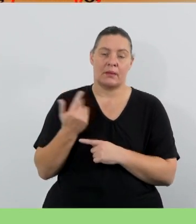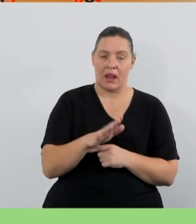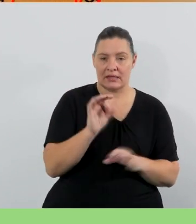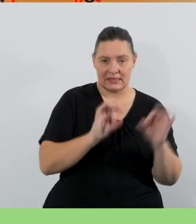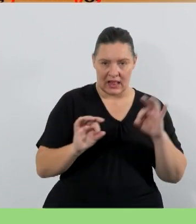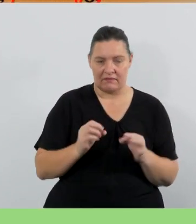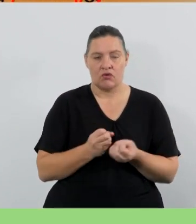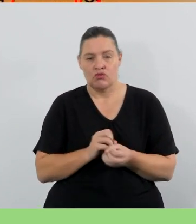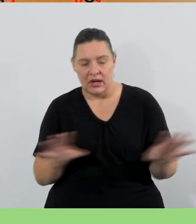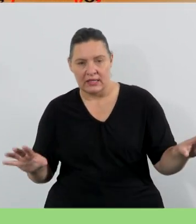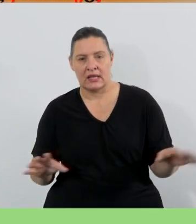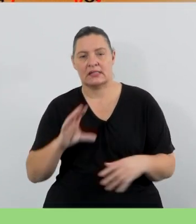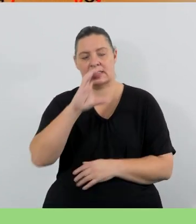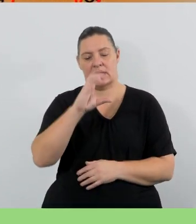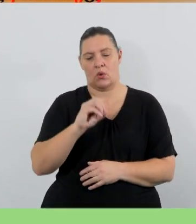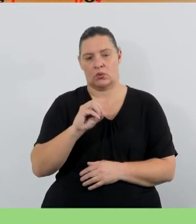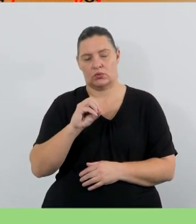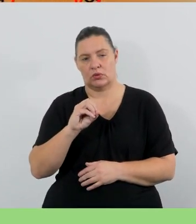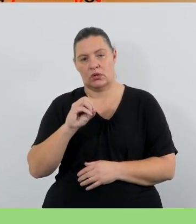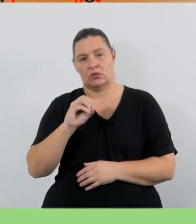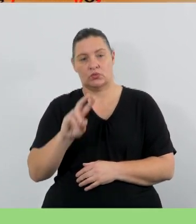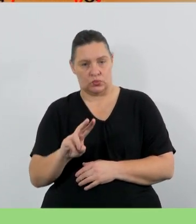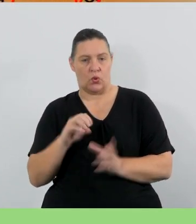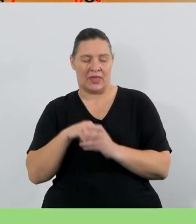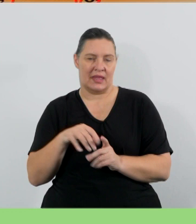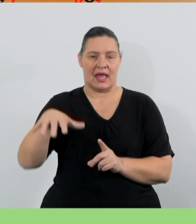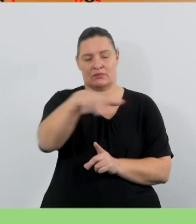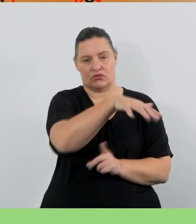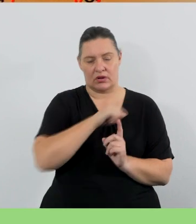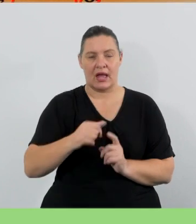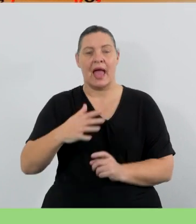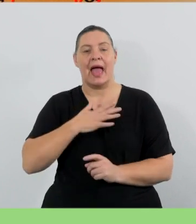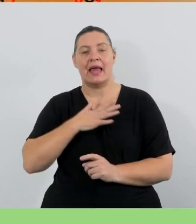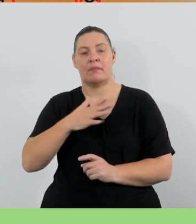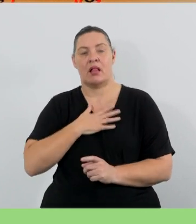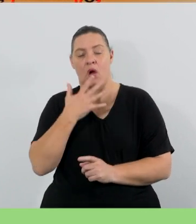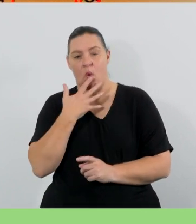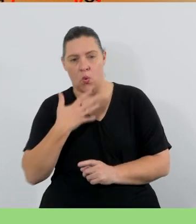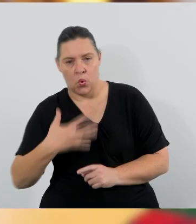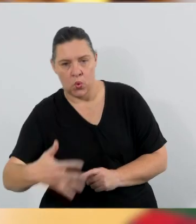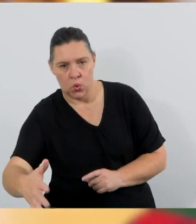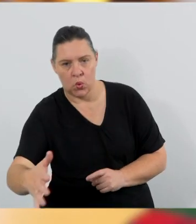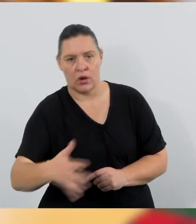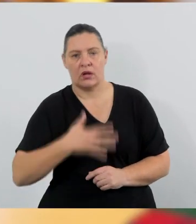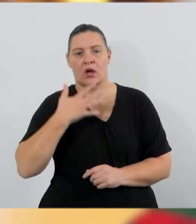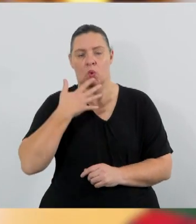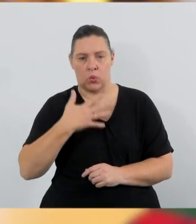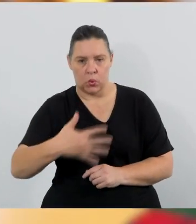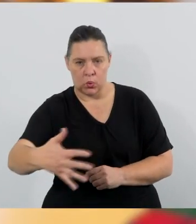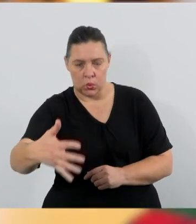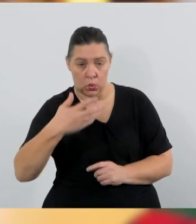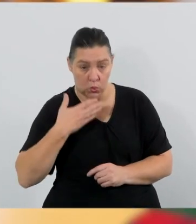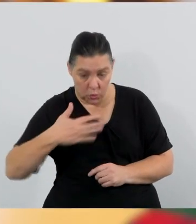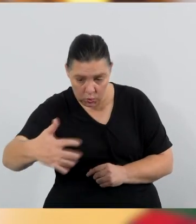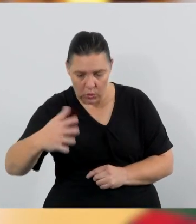cell release carbon dioxide back into the atmosphere, and animals breathe it out. So during respiration,